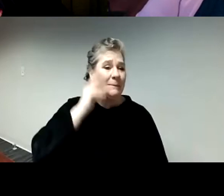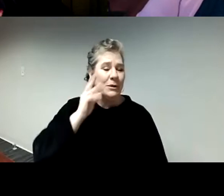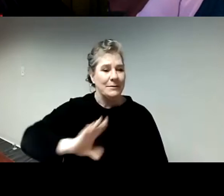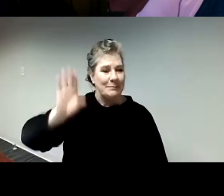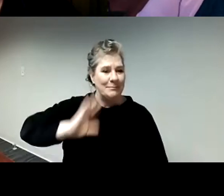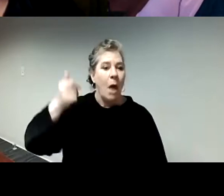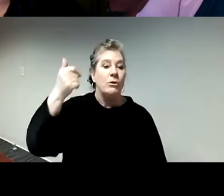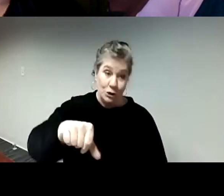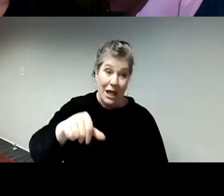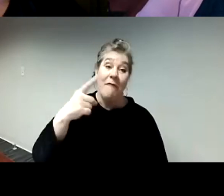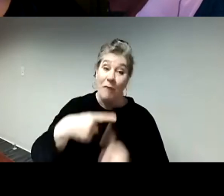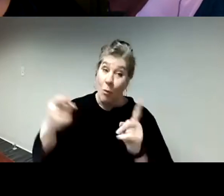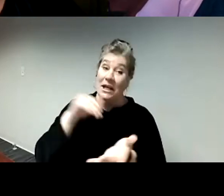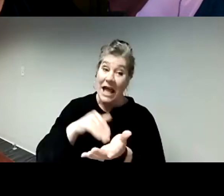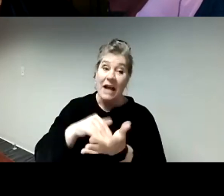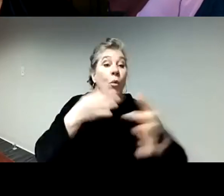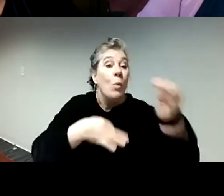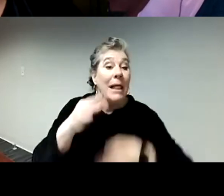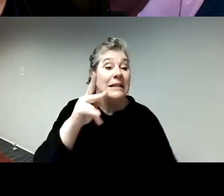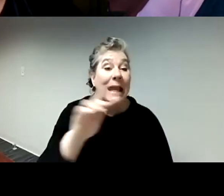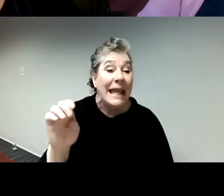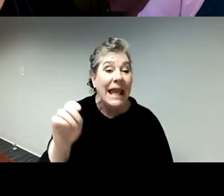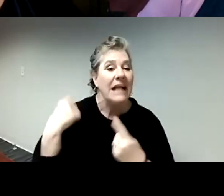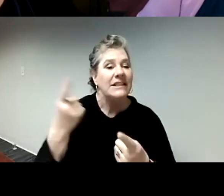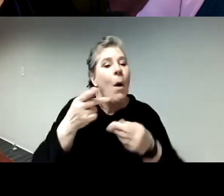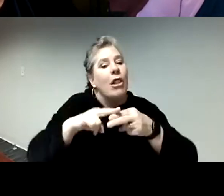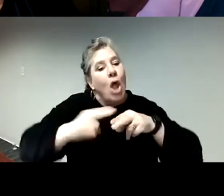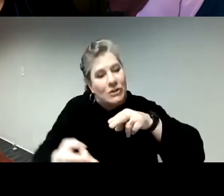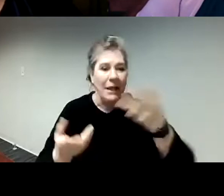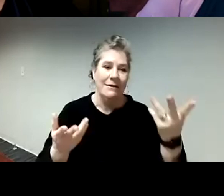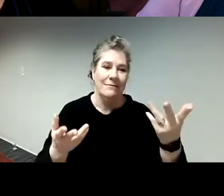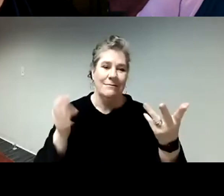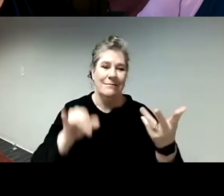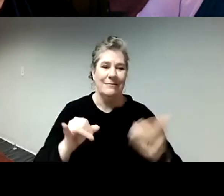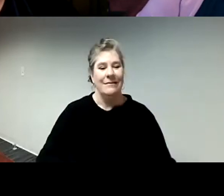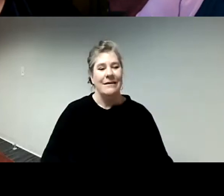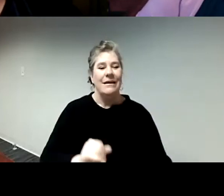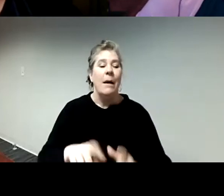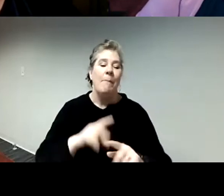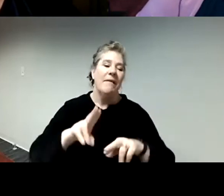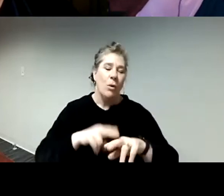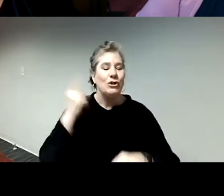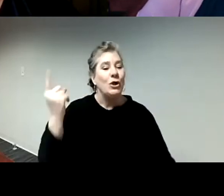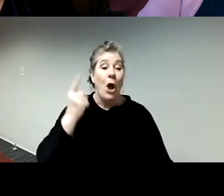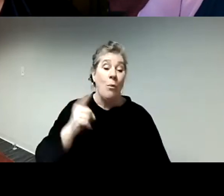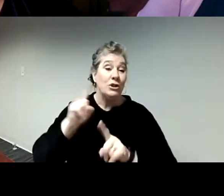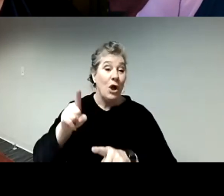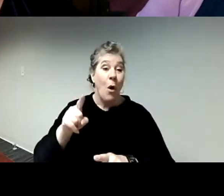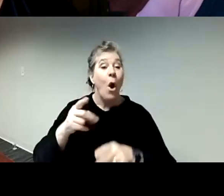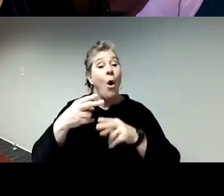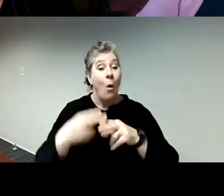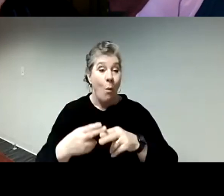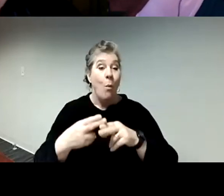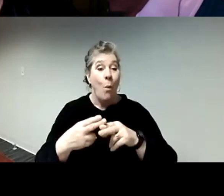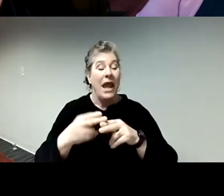was turned down by a doctor to do a knee replacement until I lost weight. And, you know, but of course you could always go have weight loss surgery.